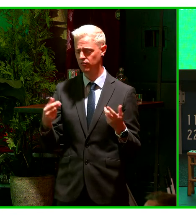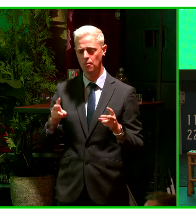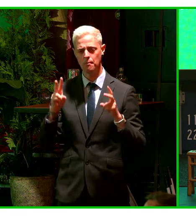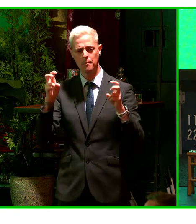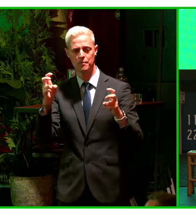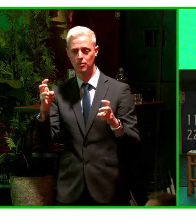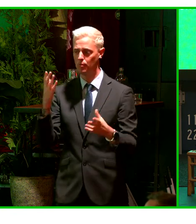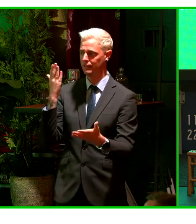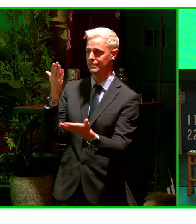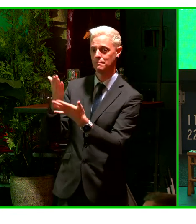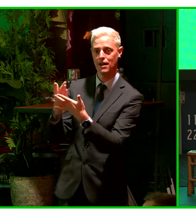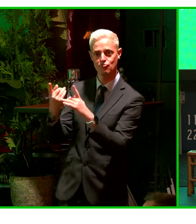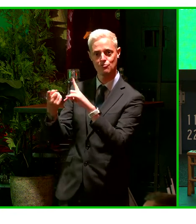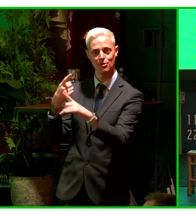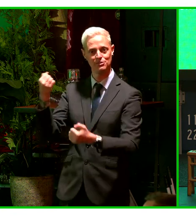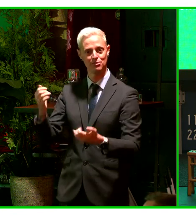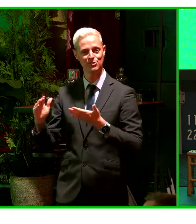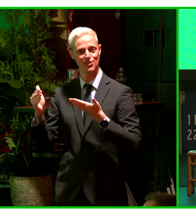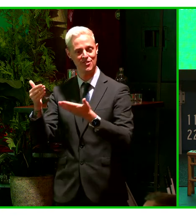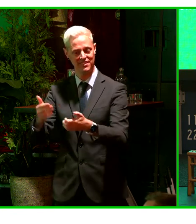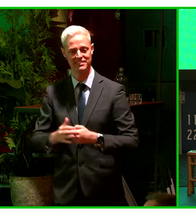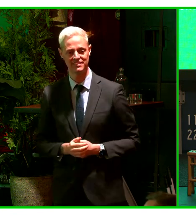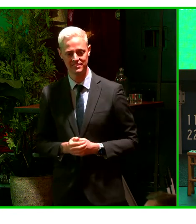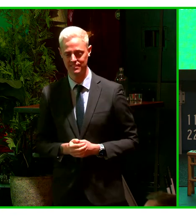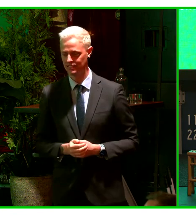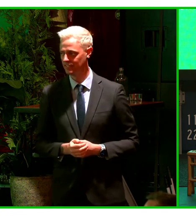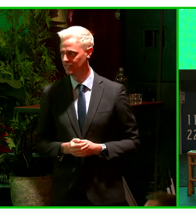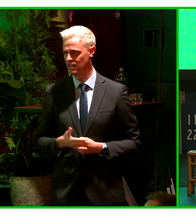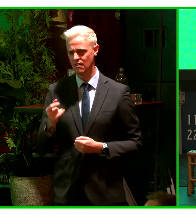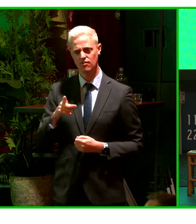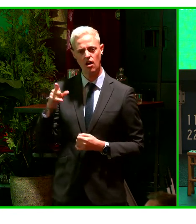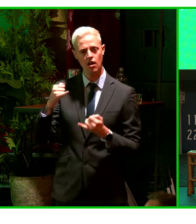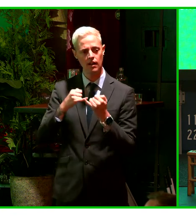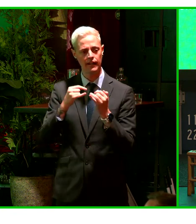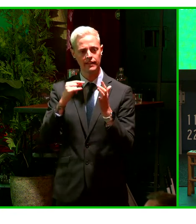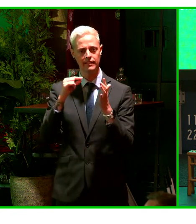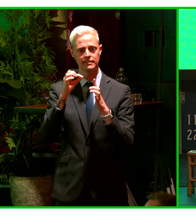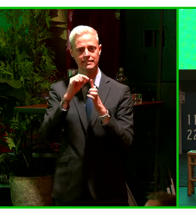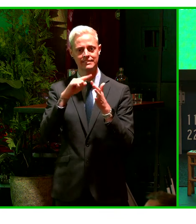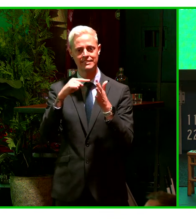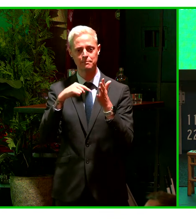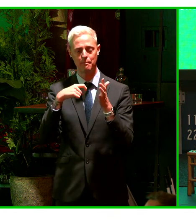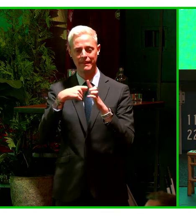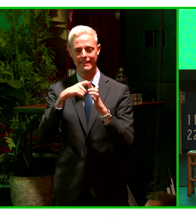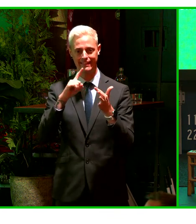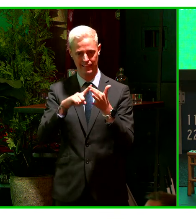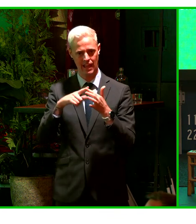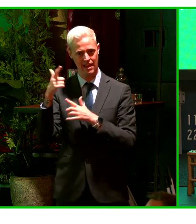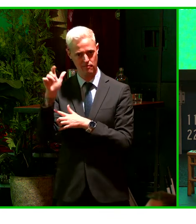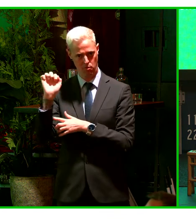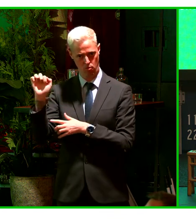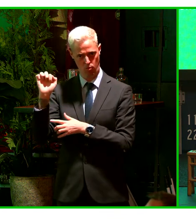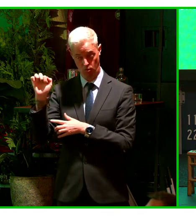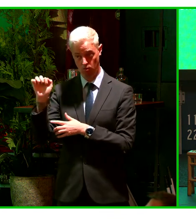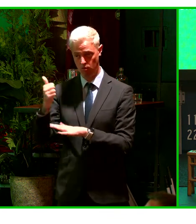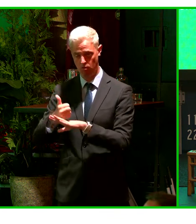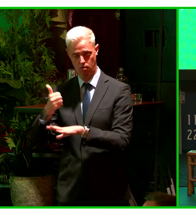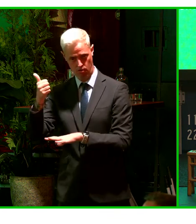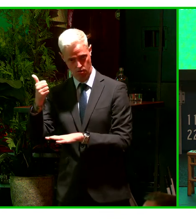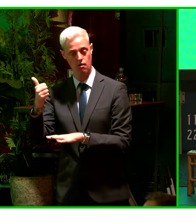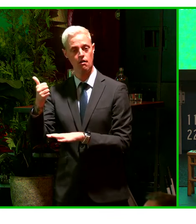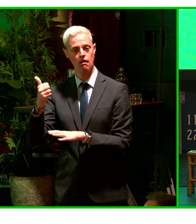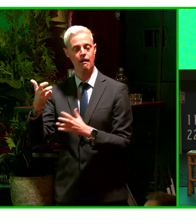bus services, we've got a great pilot going on in Speak in Liverpool at the moment, through to how we could move to zero